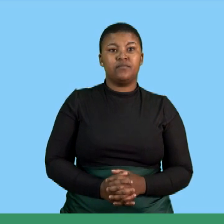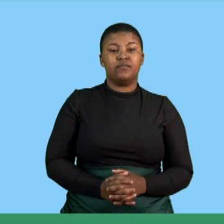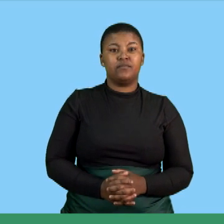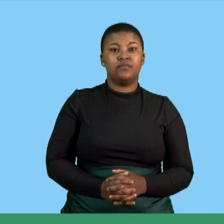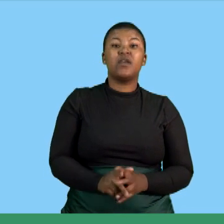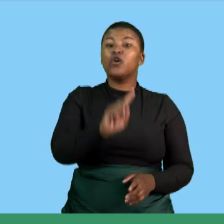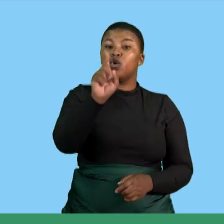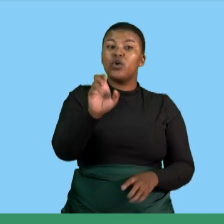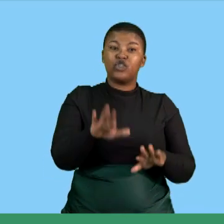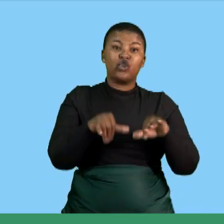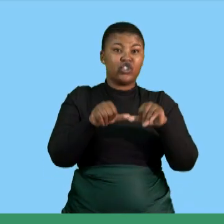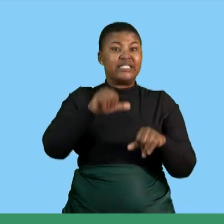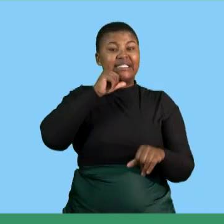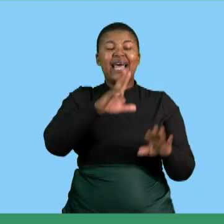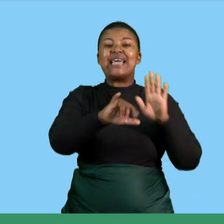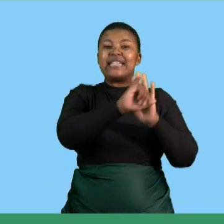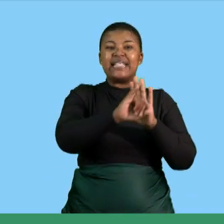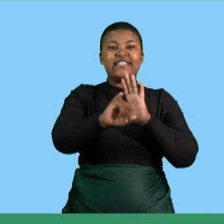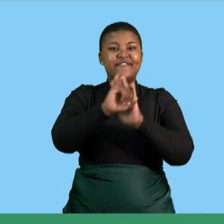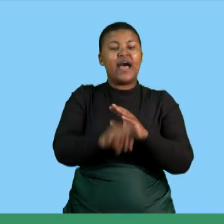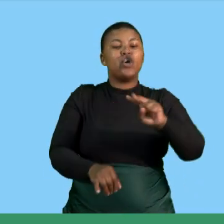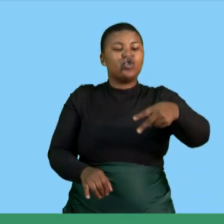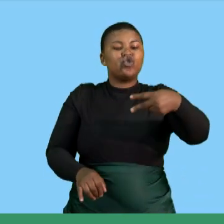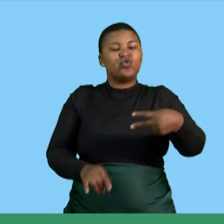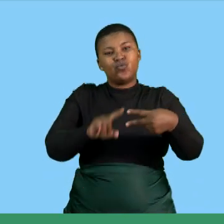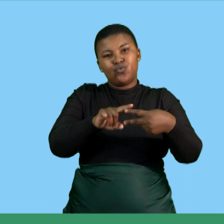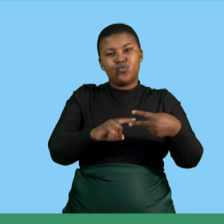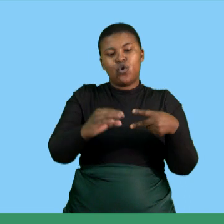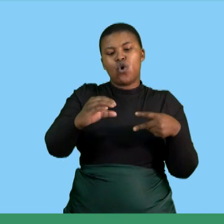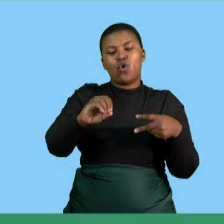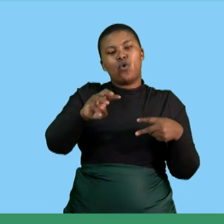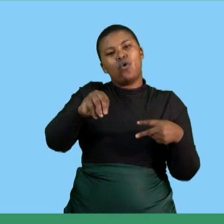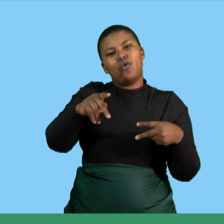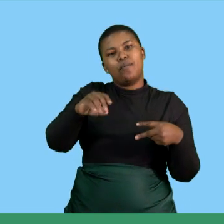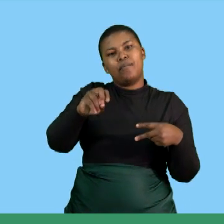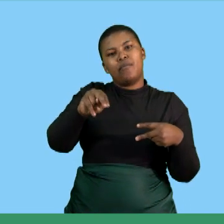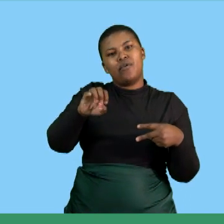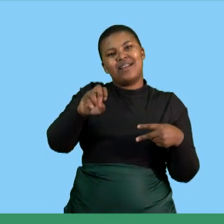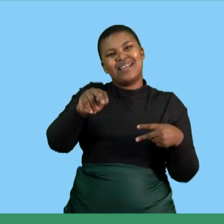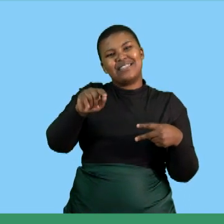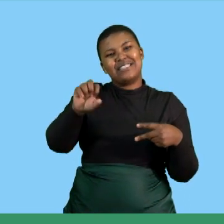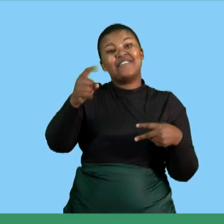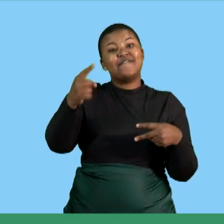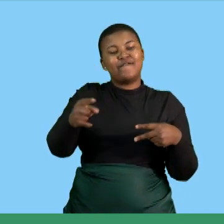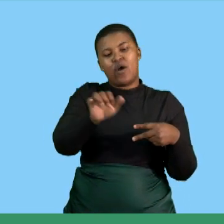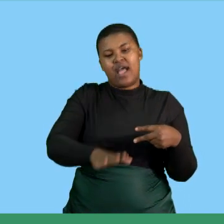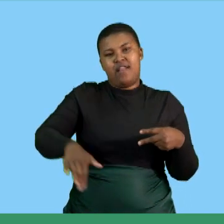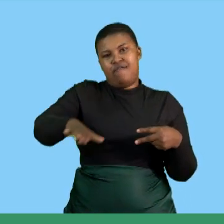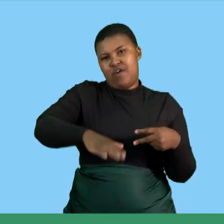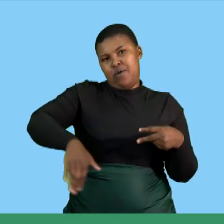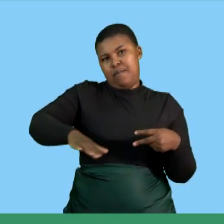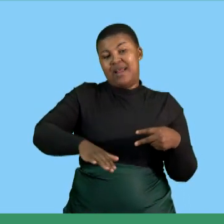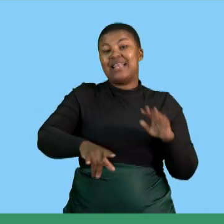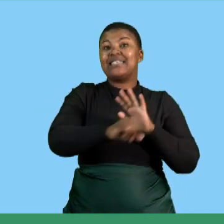question continues and it asks, identify two components of the environment identified